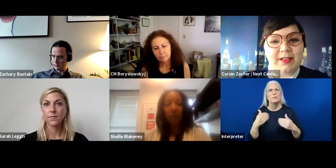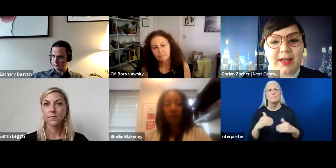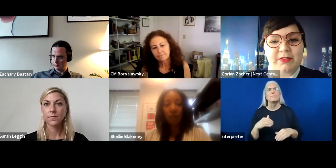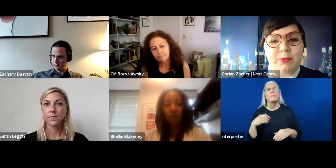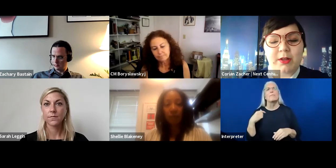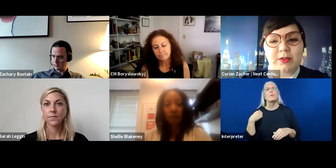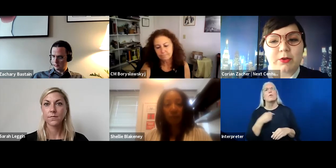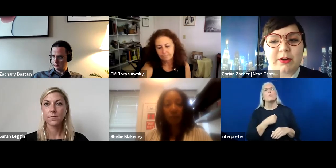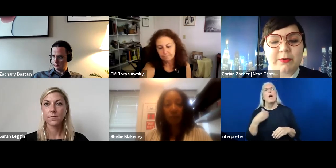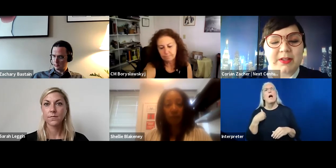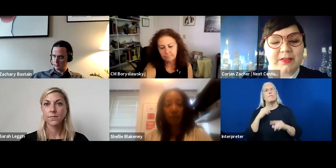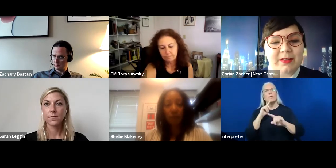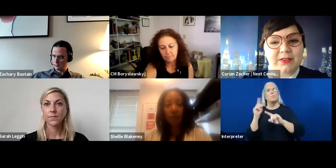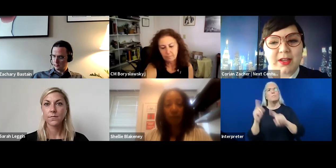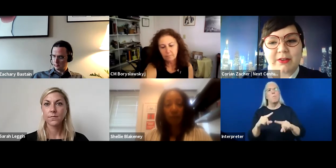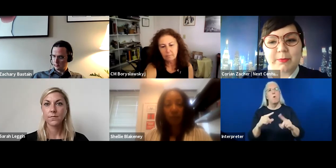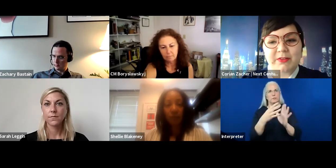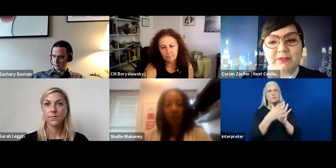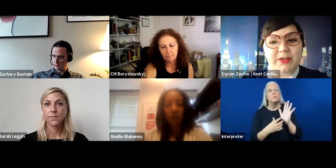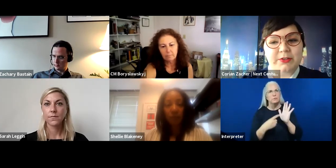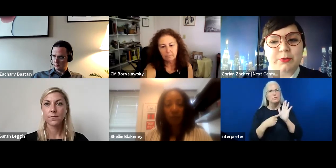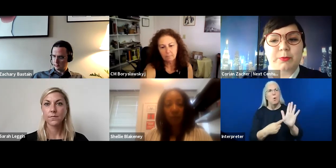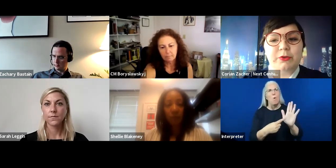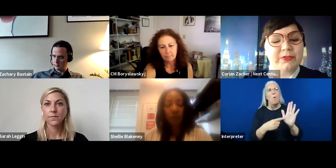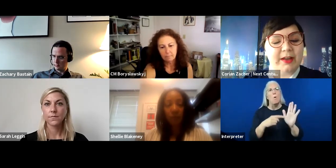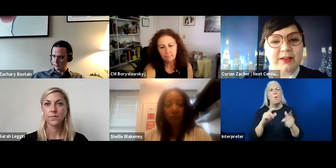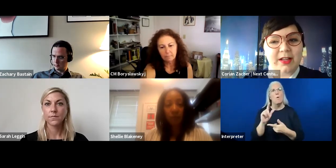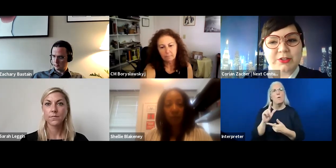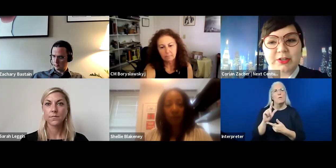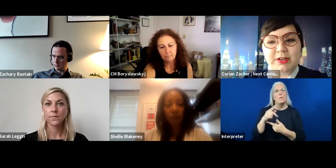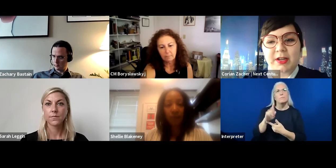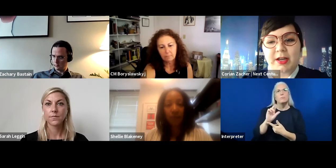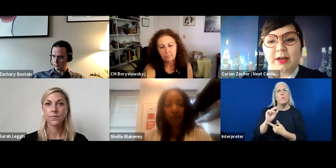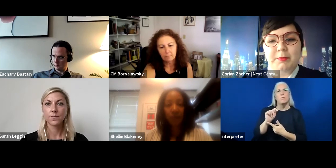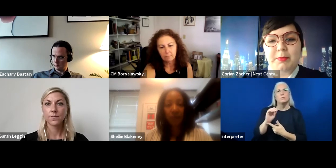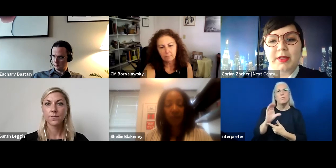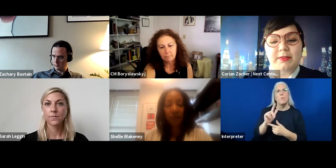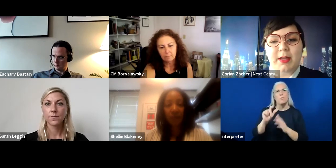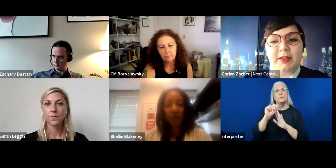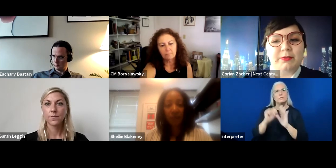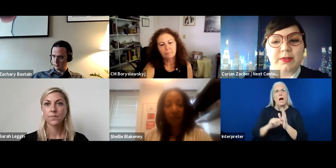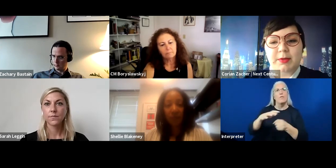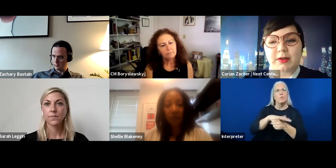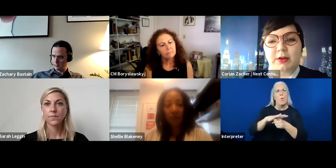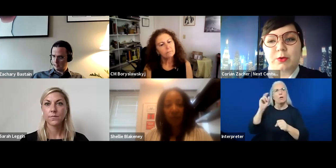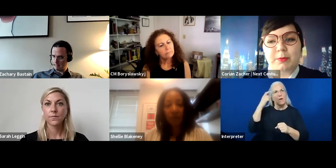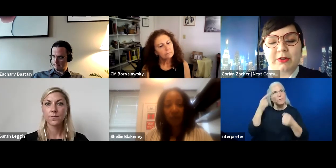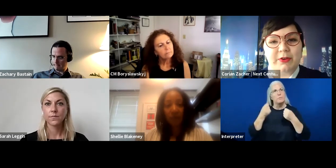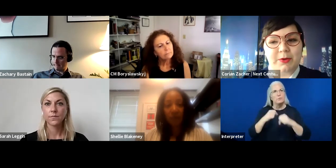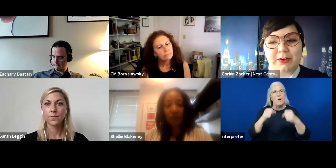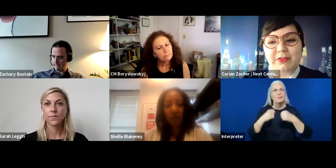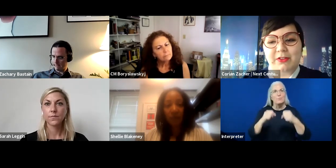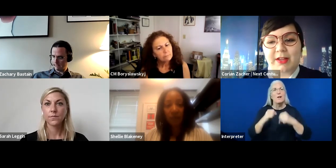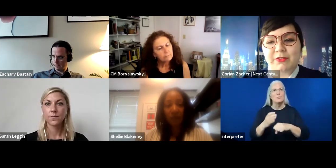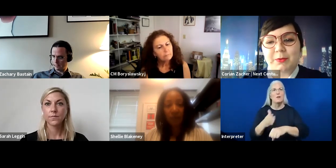really highlights what local governments and state governments have done to improve data collection. But that has really been a core part